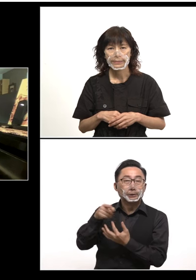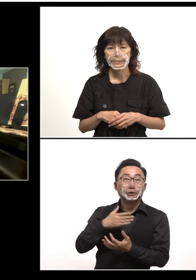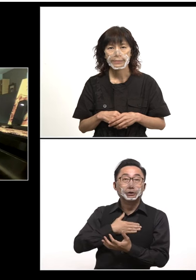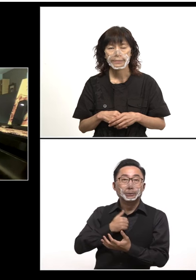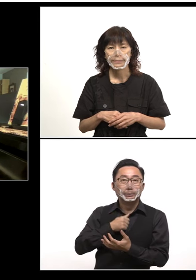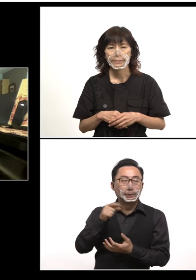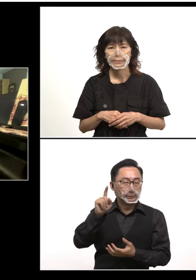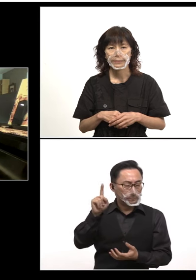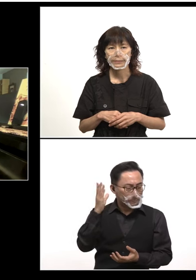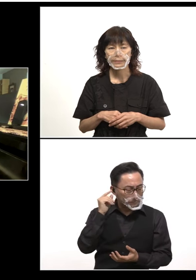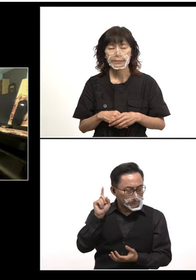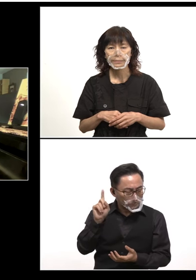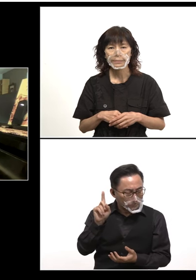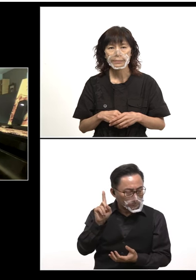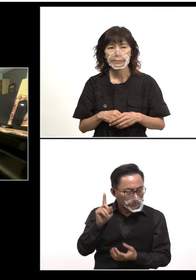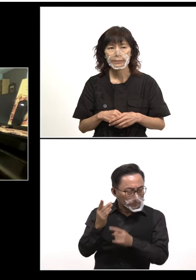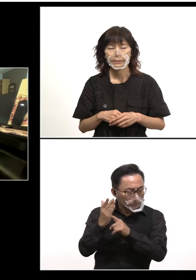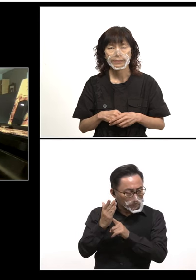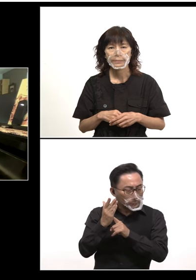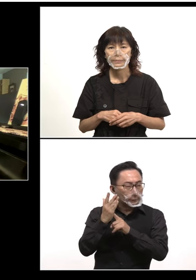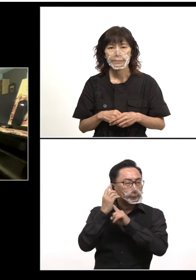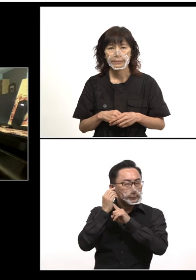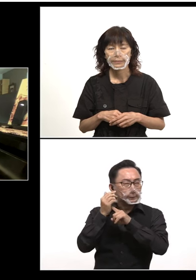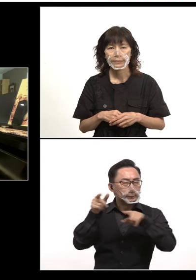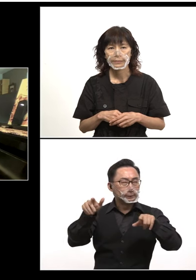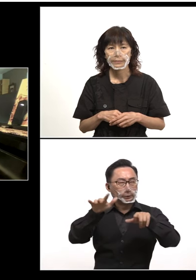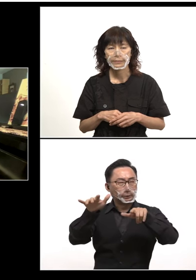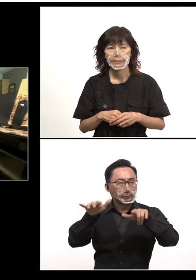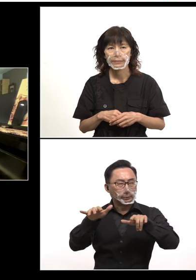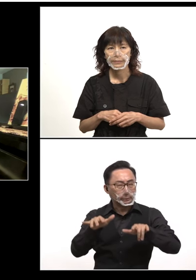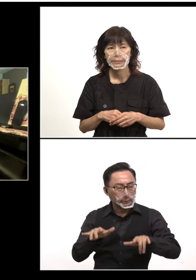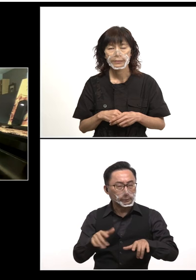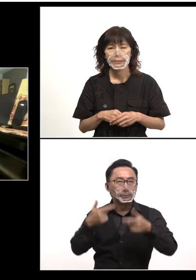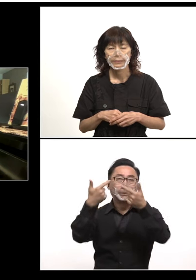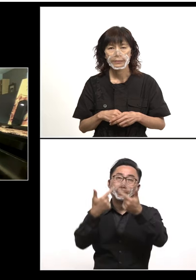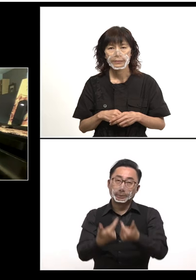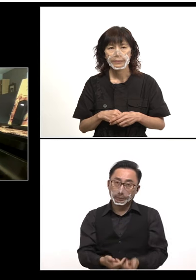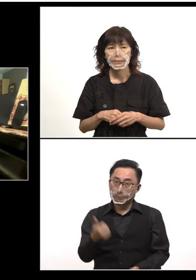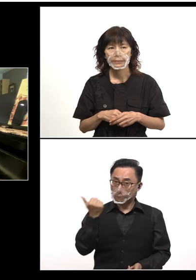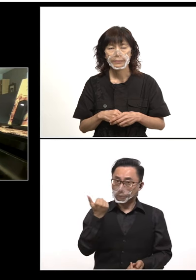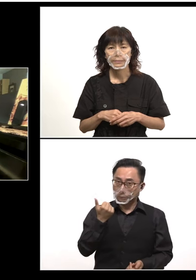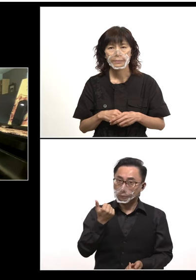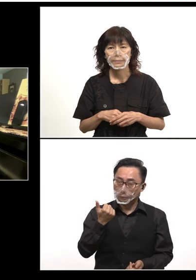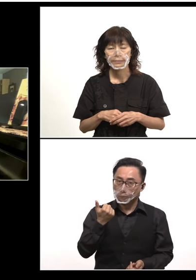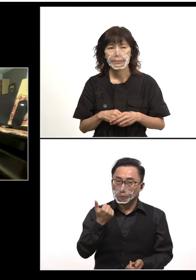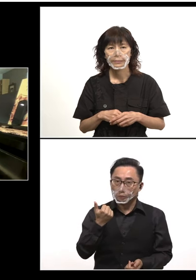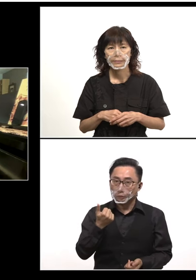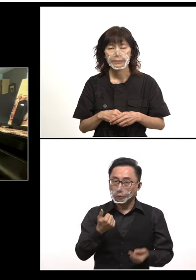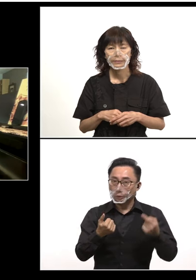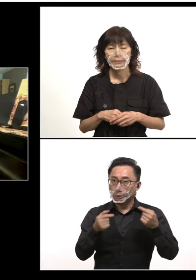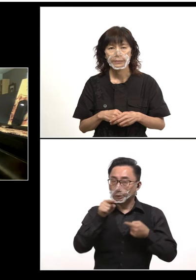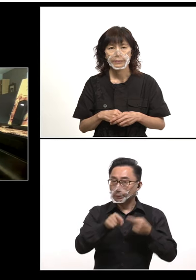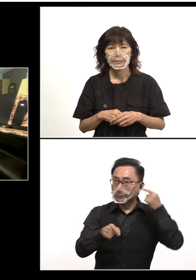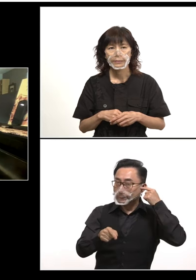different harmony. And I think through this, he developed a very sensitive reaction to music.